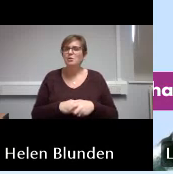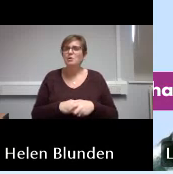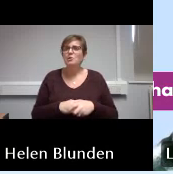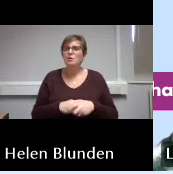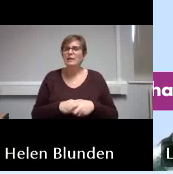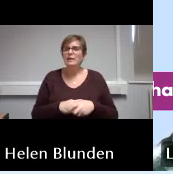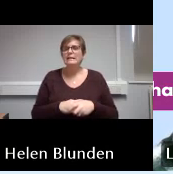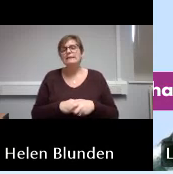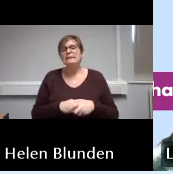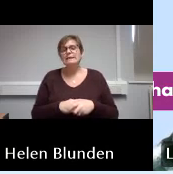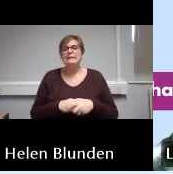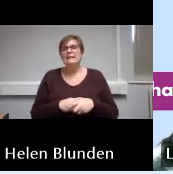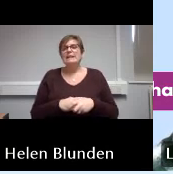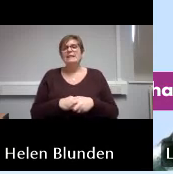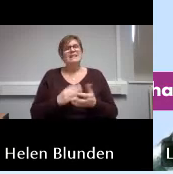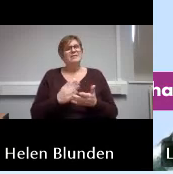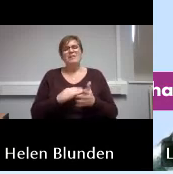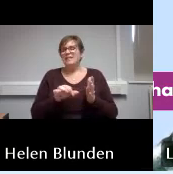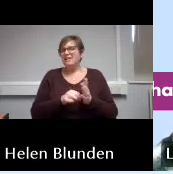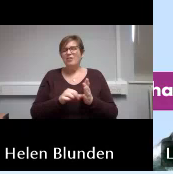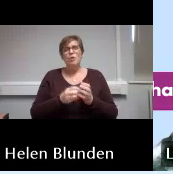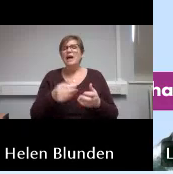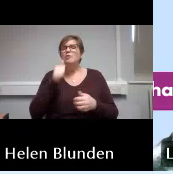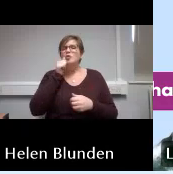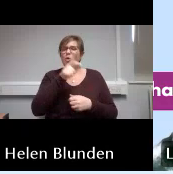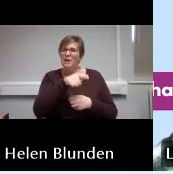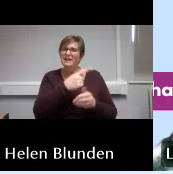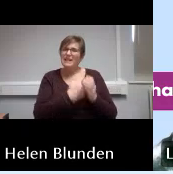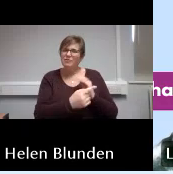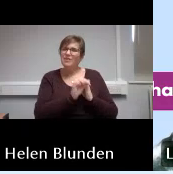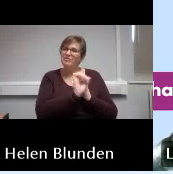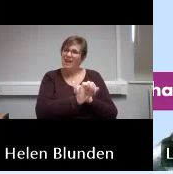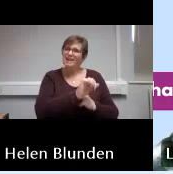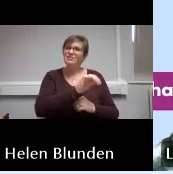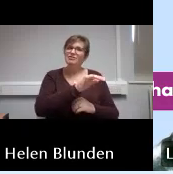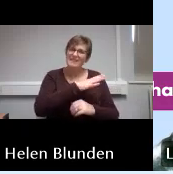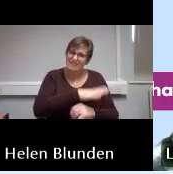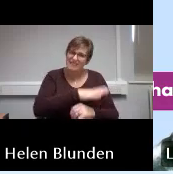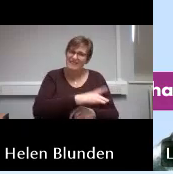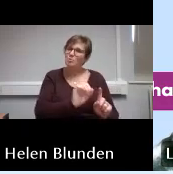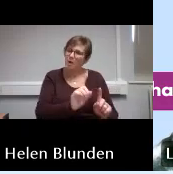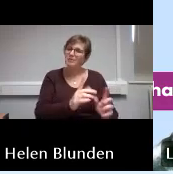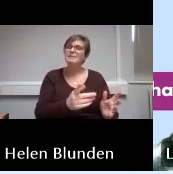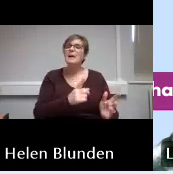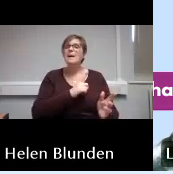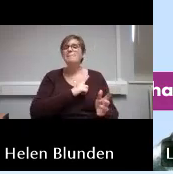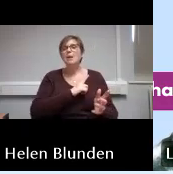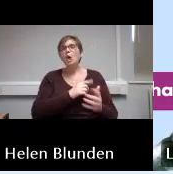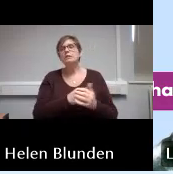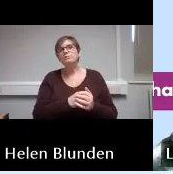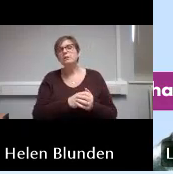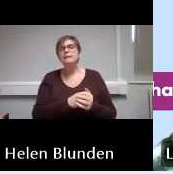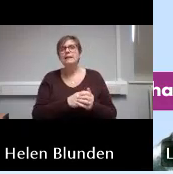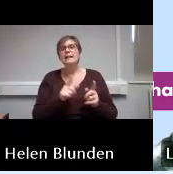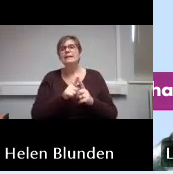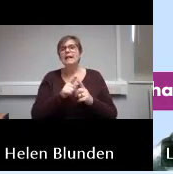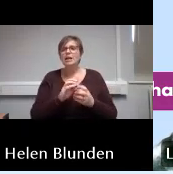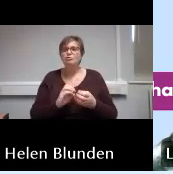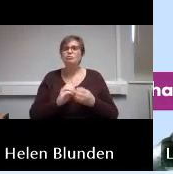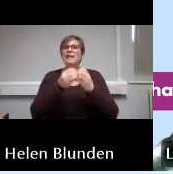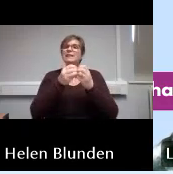It's very difficult without knowing the individual child and what their needs are, and because I think this is it. It's about building that